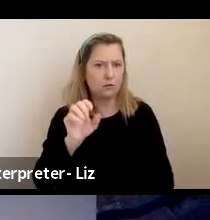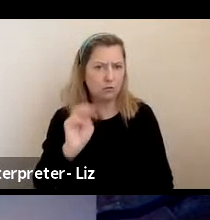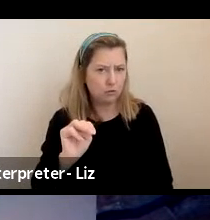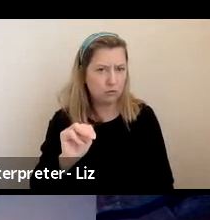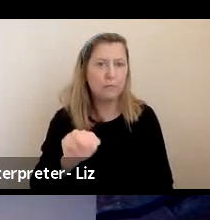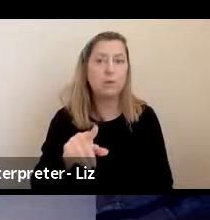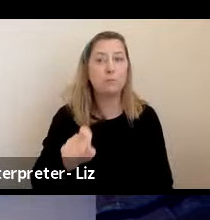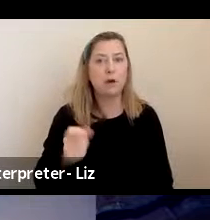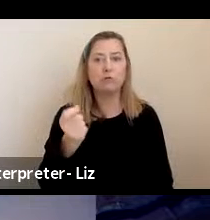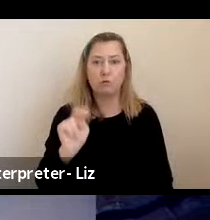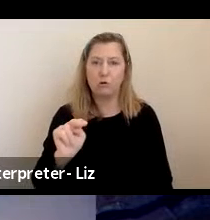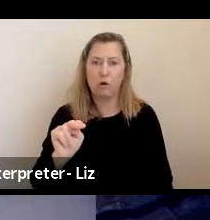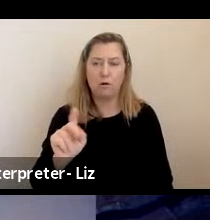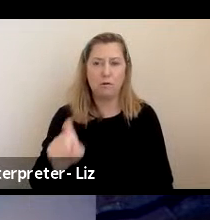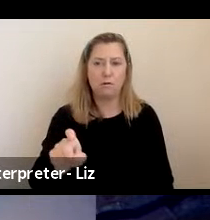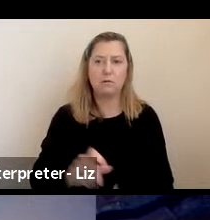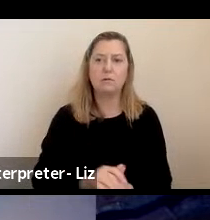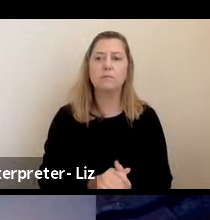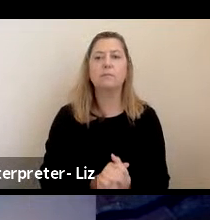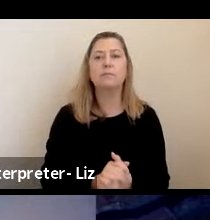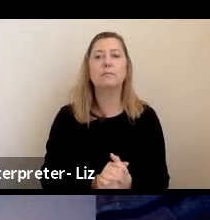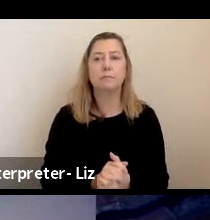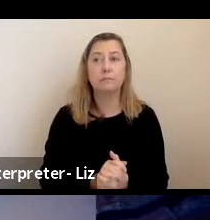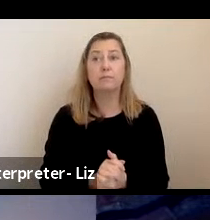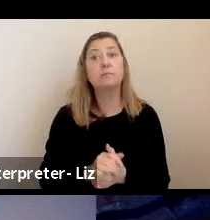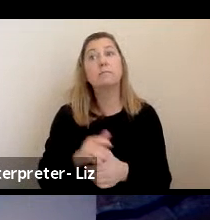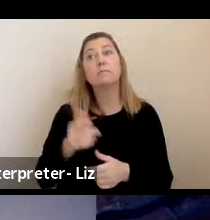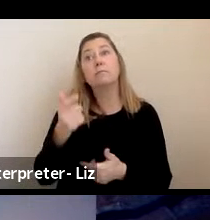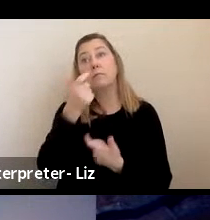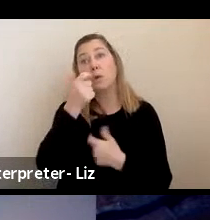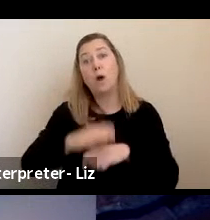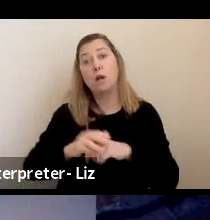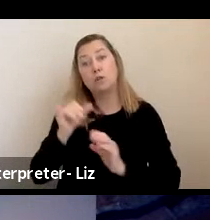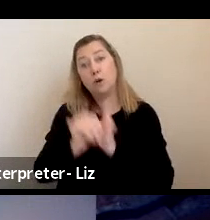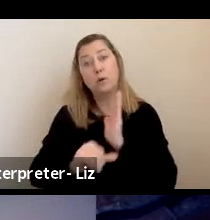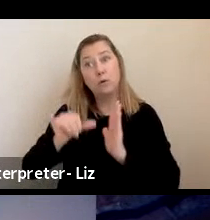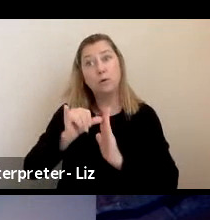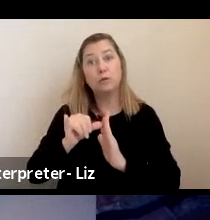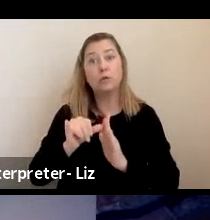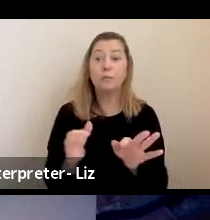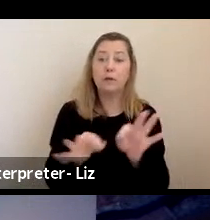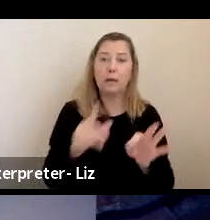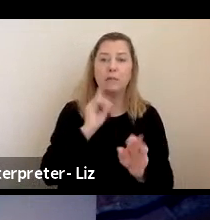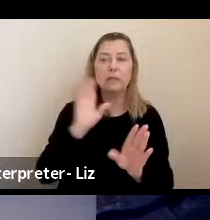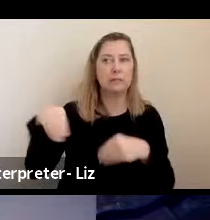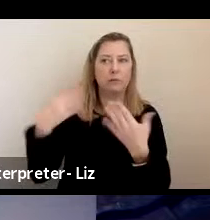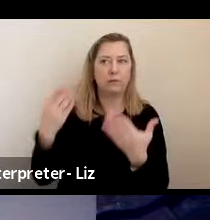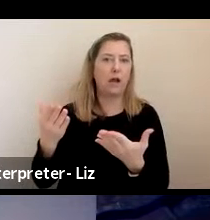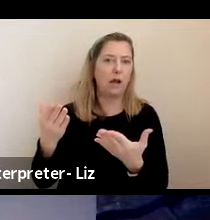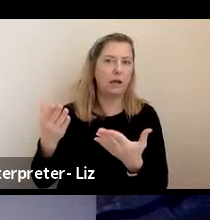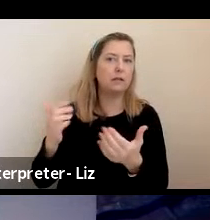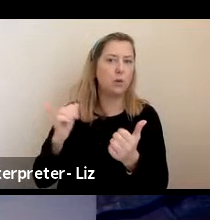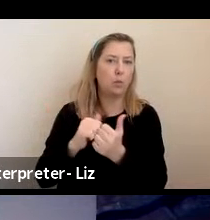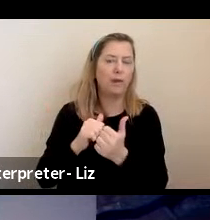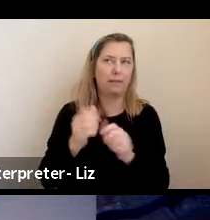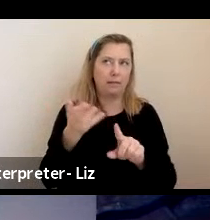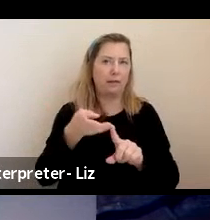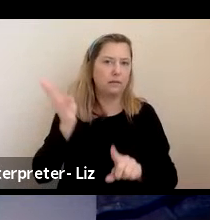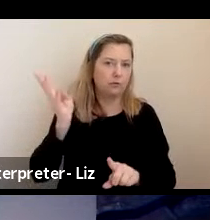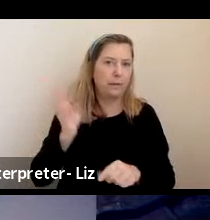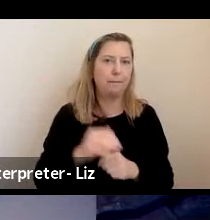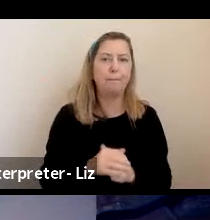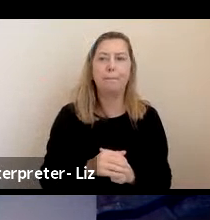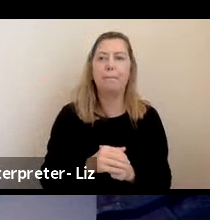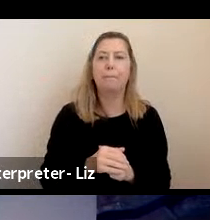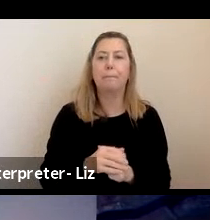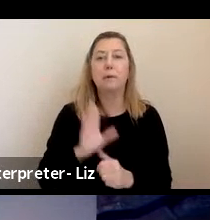will need to turn it on. For those watching via YouTube, captioning will be provided with the streaming. There